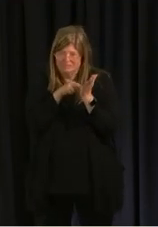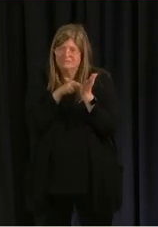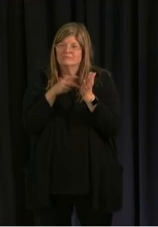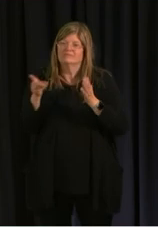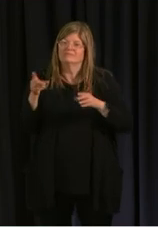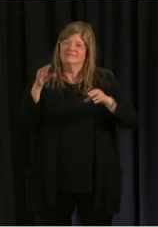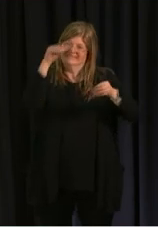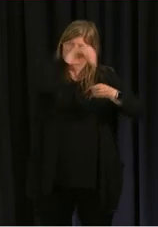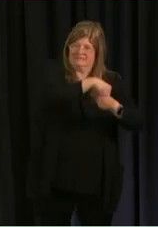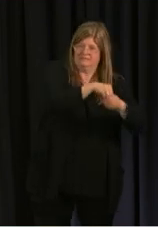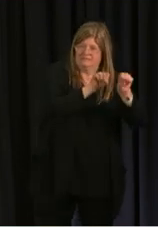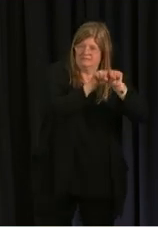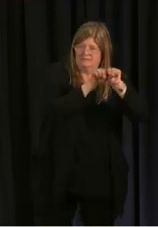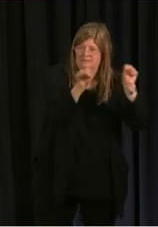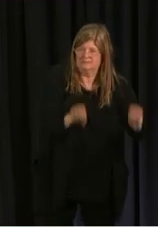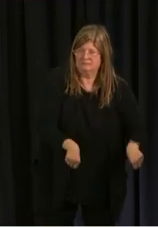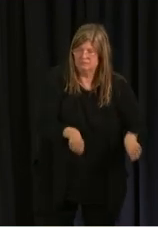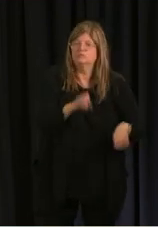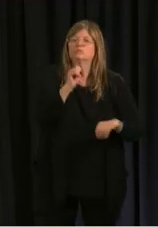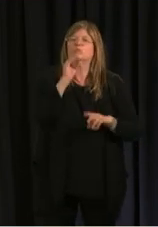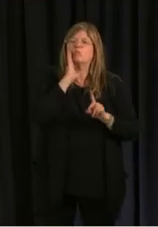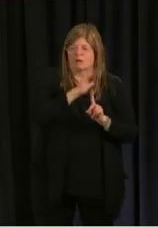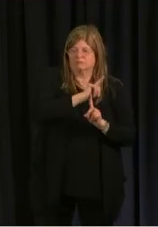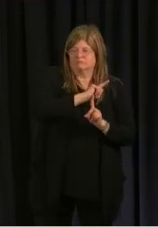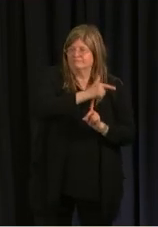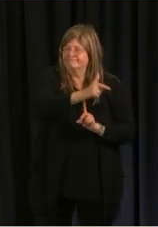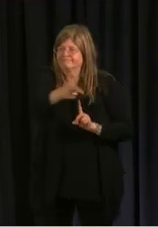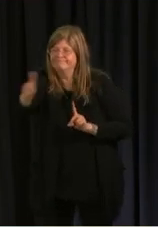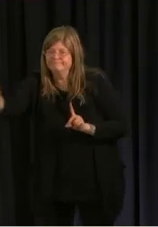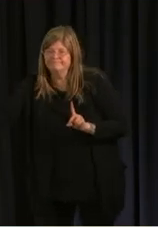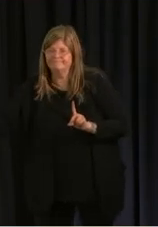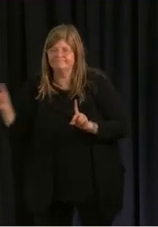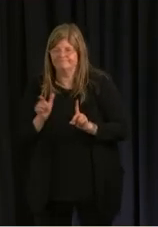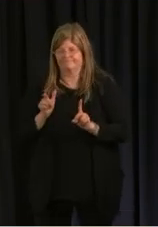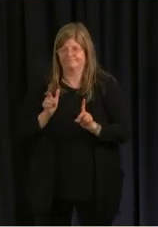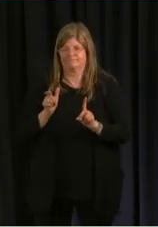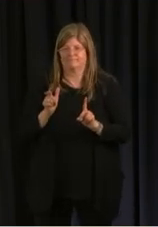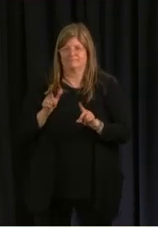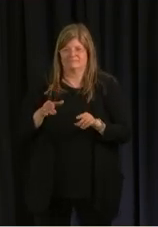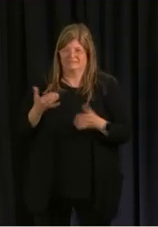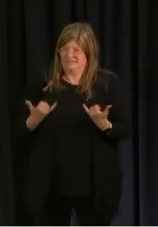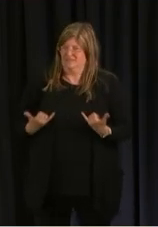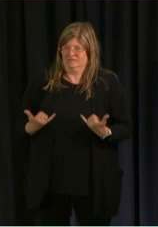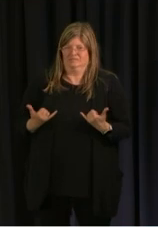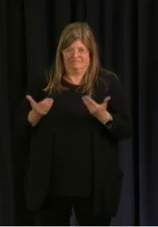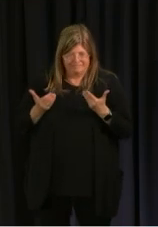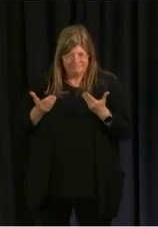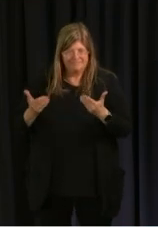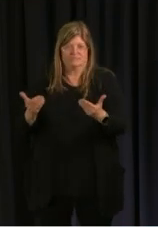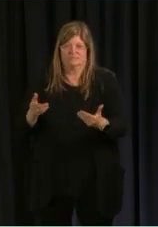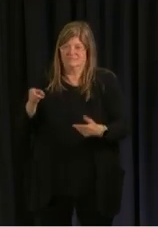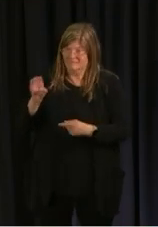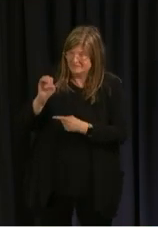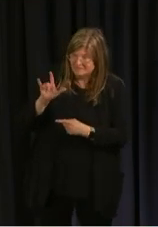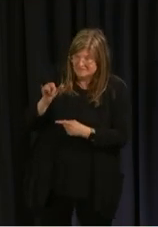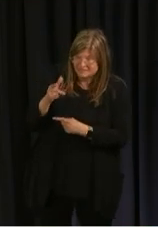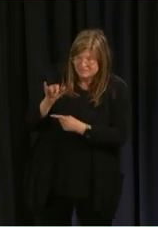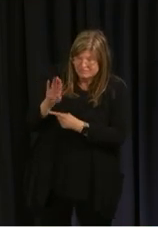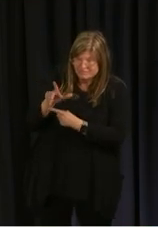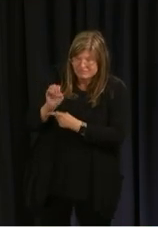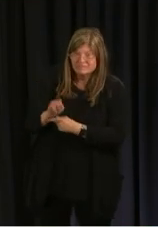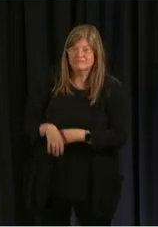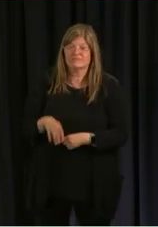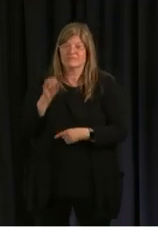will be able to send out notifications. We do want to make sure, especially now, if you are eligible, then definitely make sure